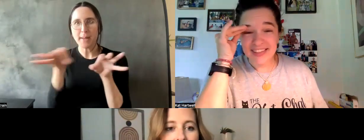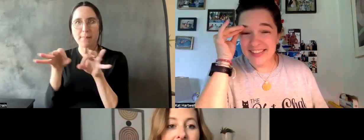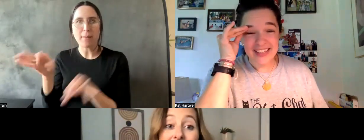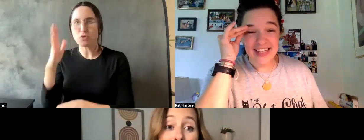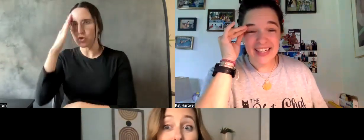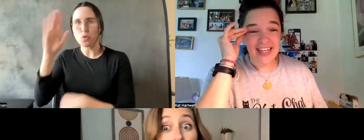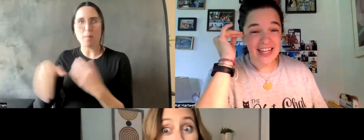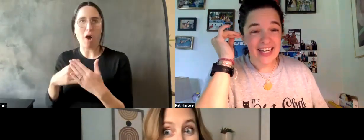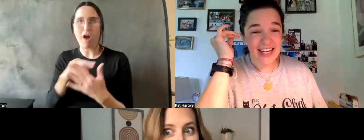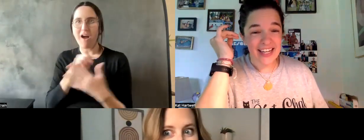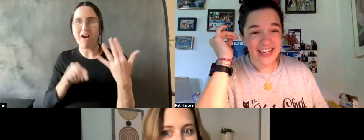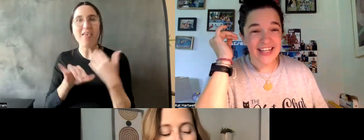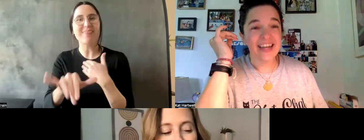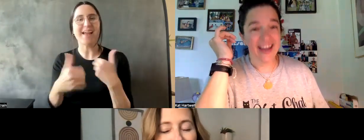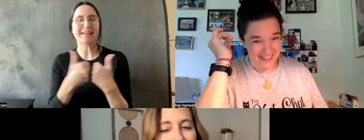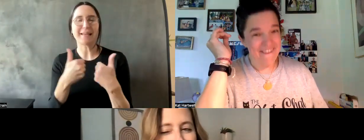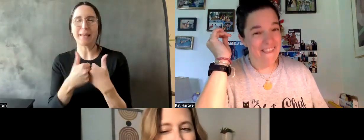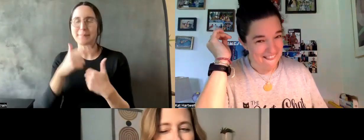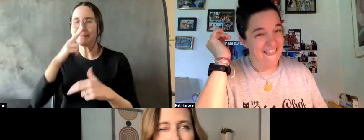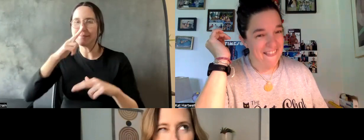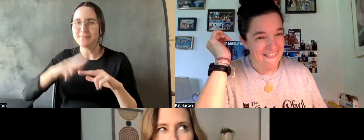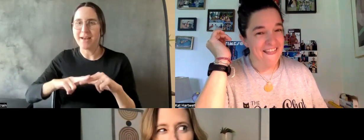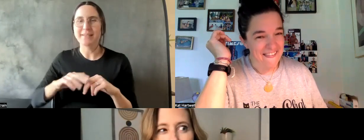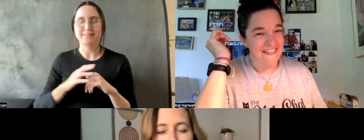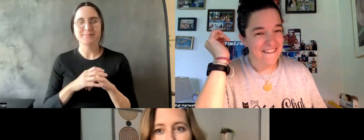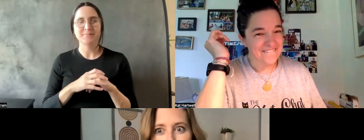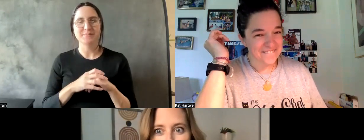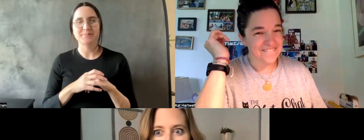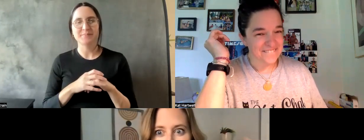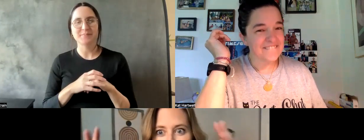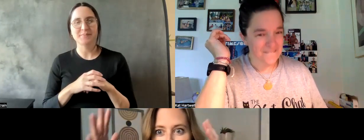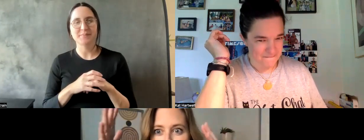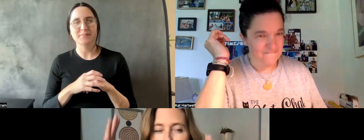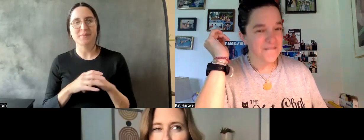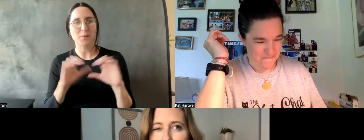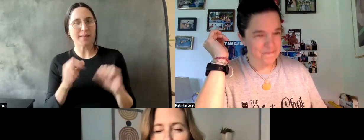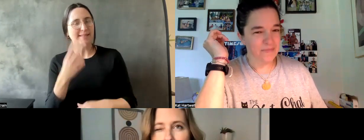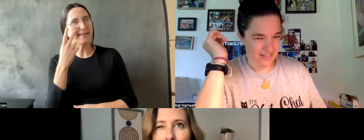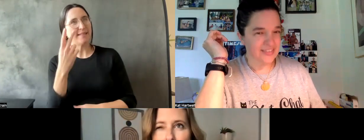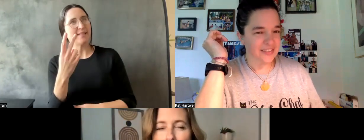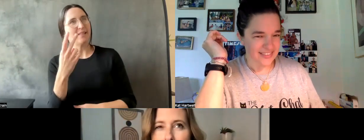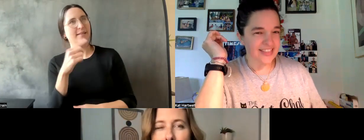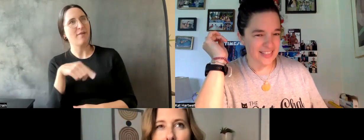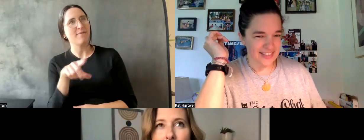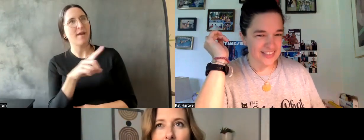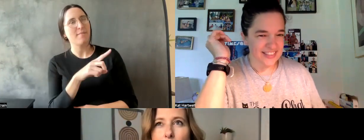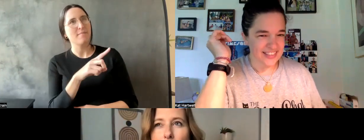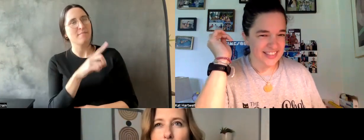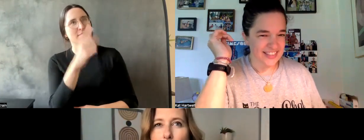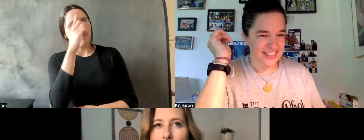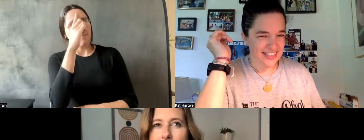yeah. And that game is so much fun just to kind of see them, like, they like go back into their mind, and I think they probably think,